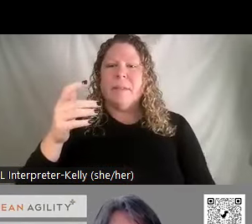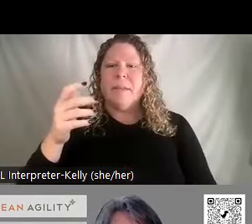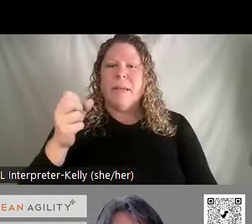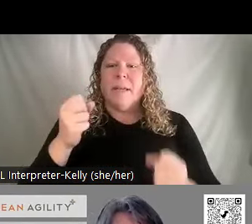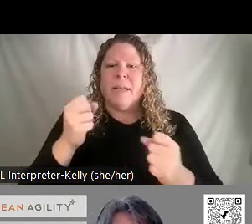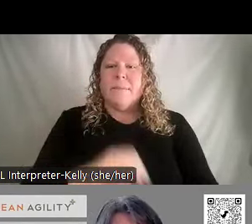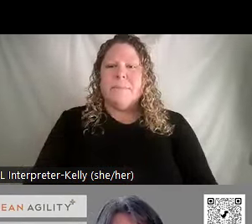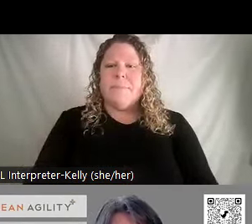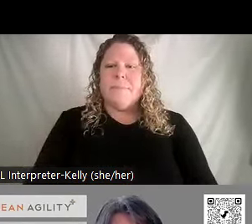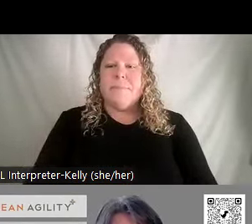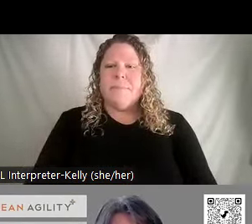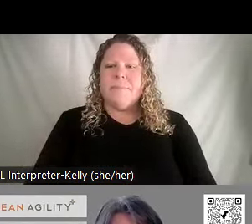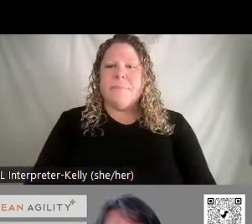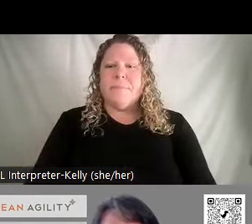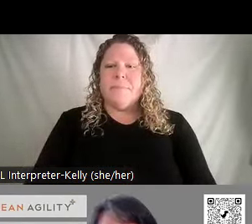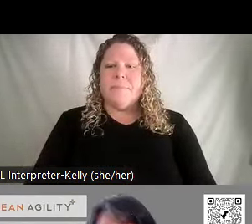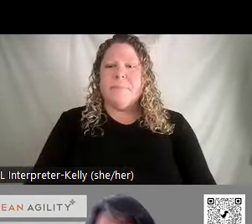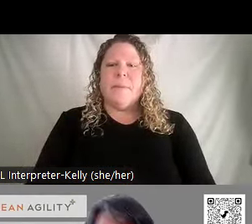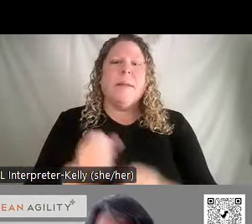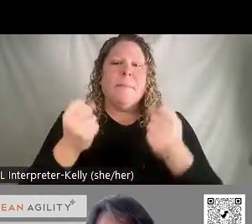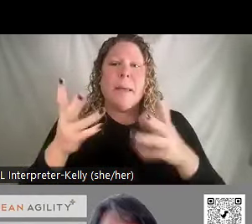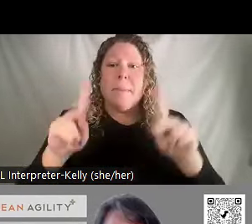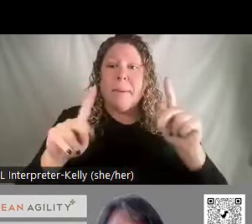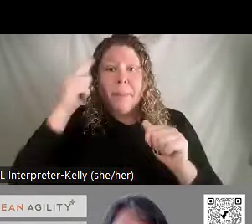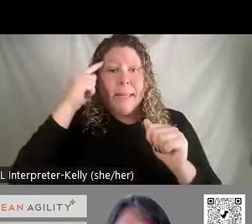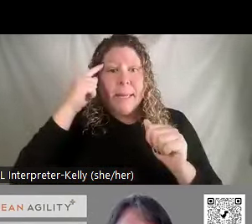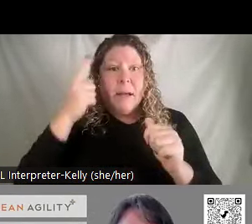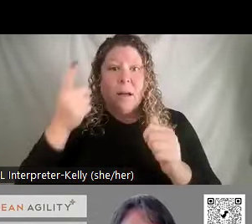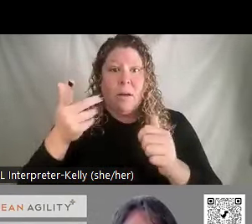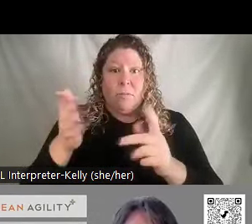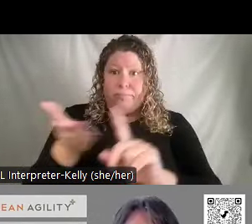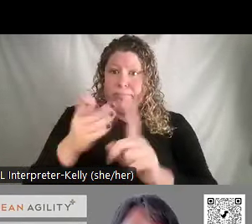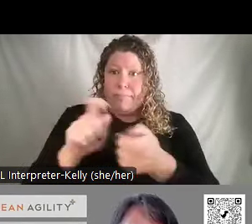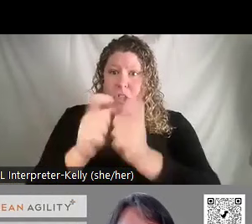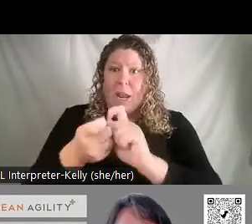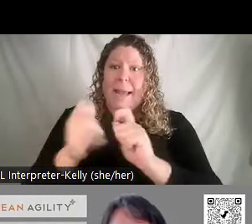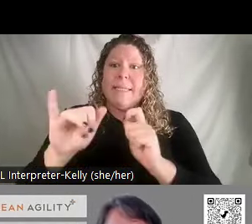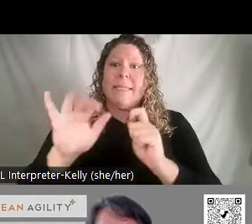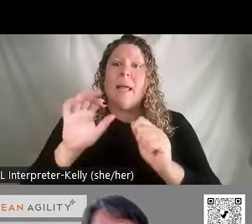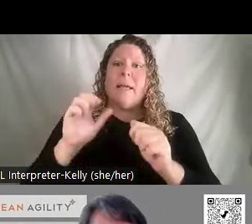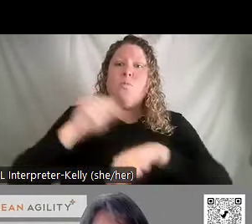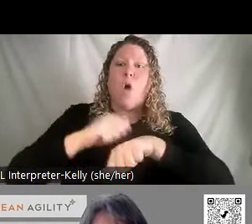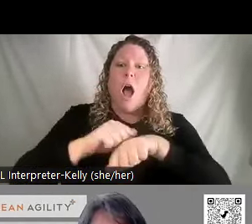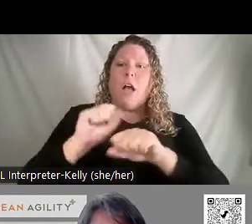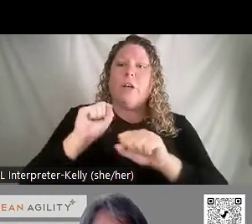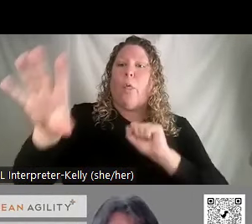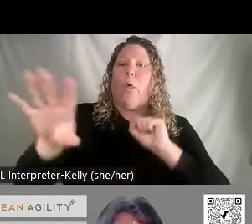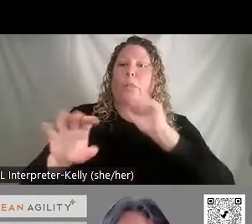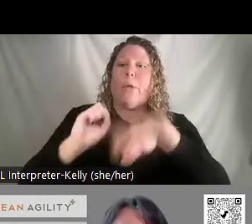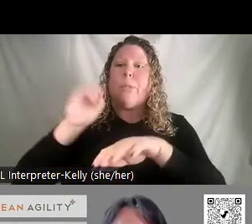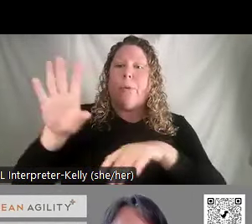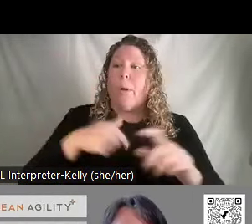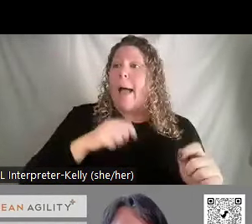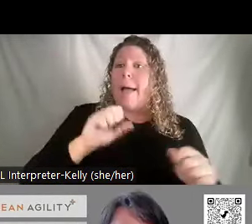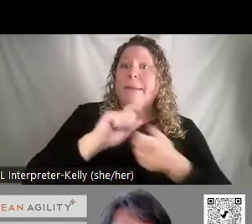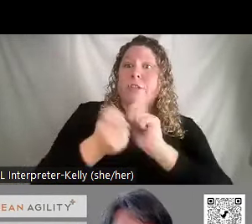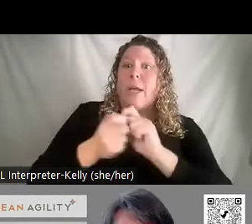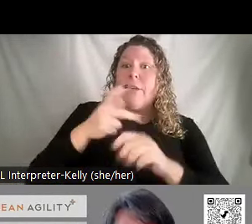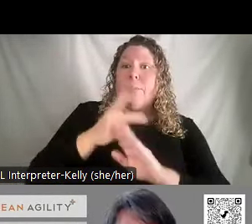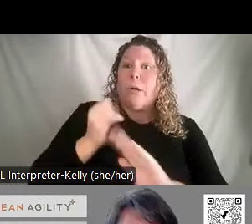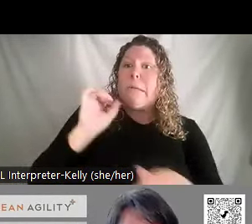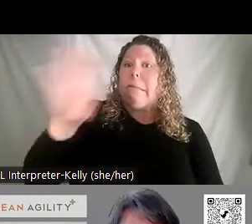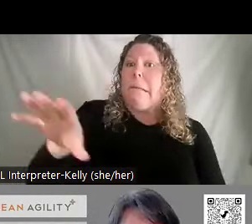the getting people to change. It's like tossing rocks. It's like throwing rocks. Sort of like saying, here's a change project, right? If I've got a